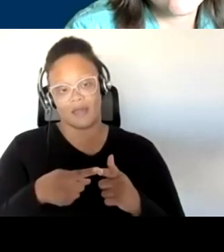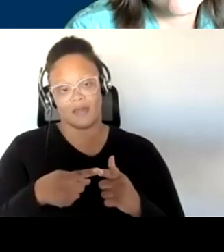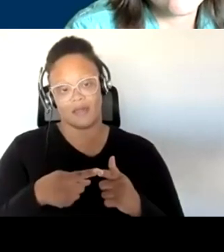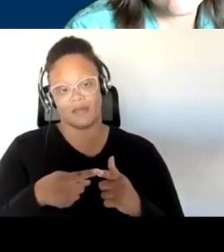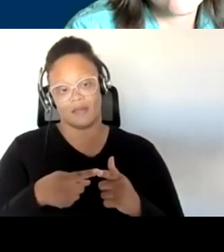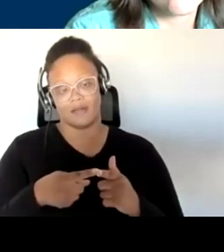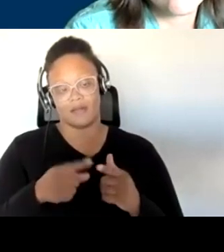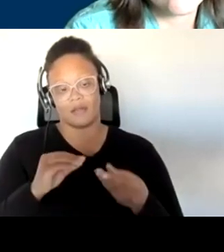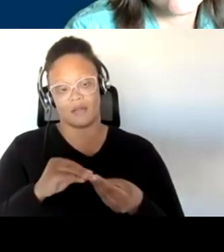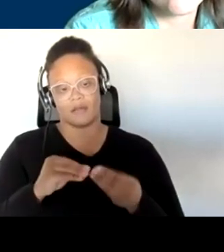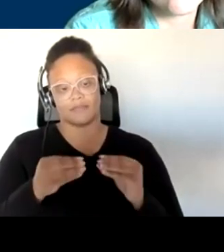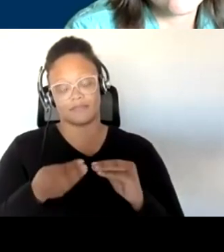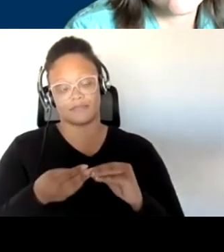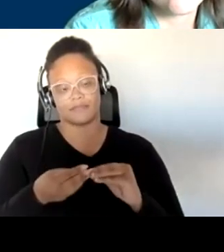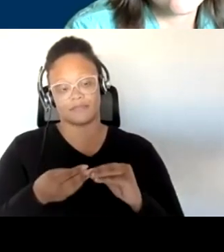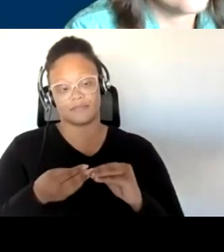question number